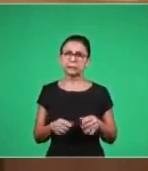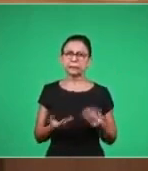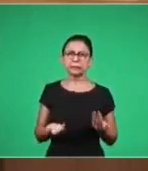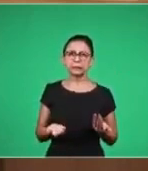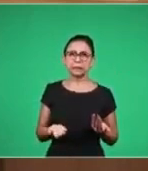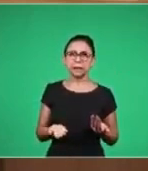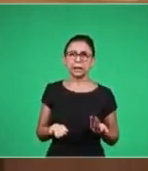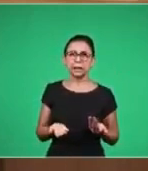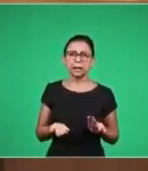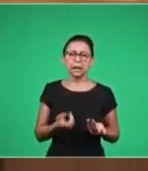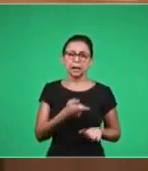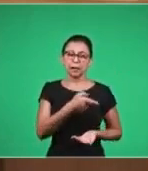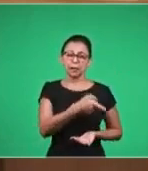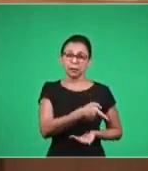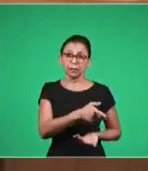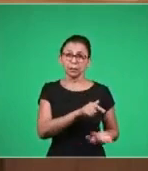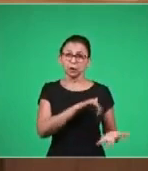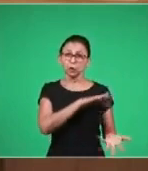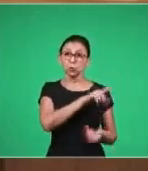So